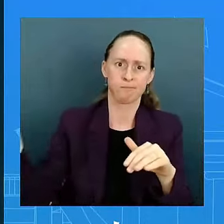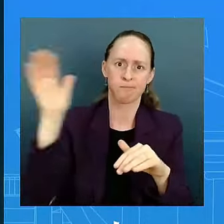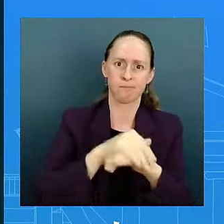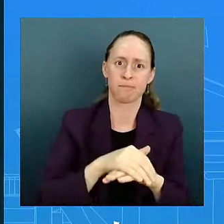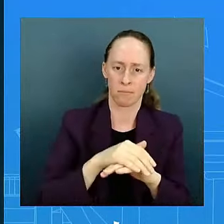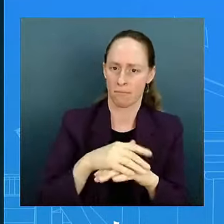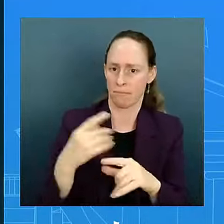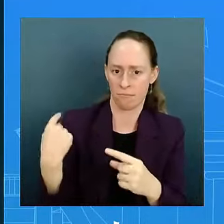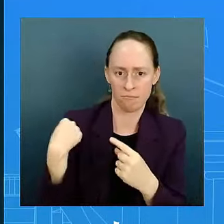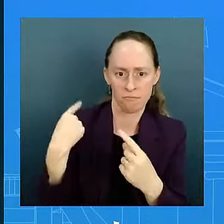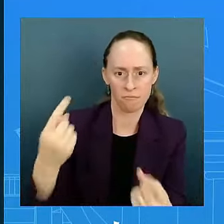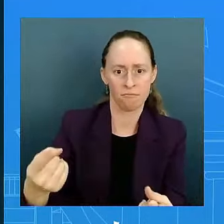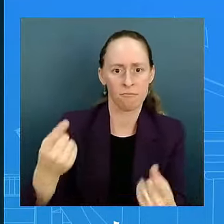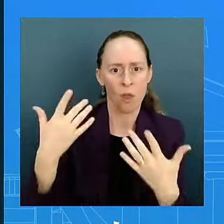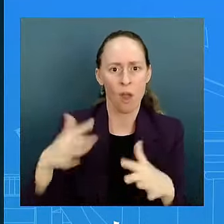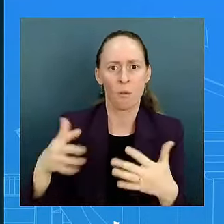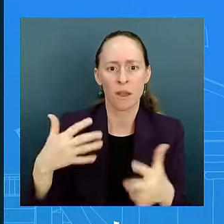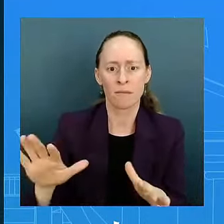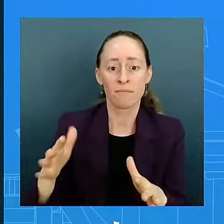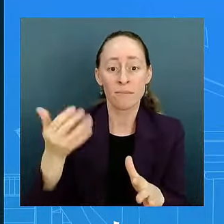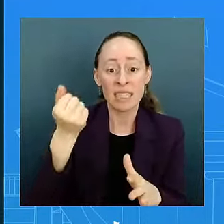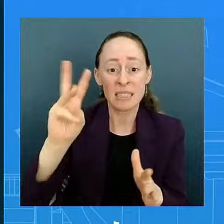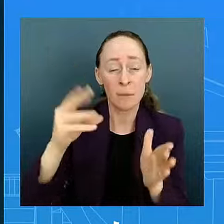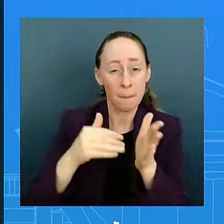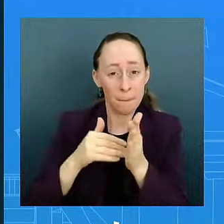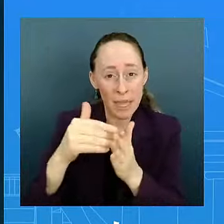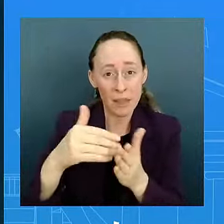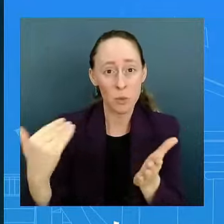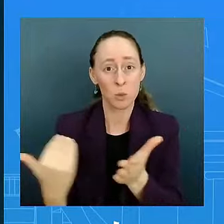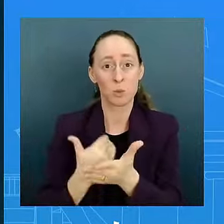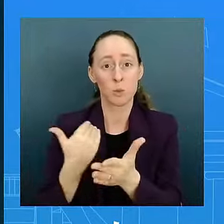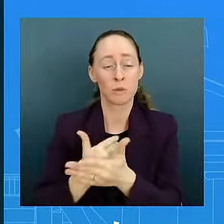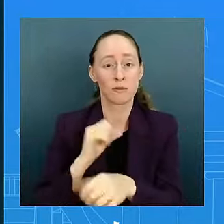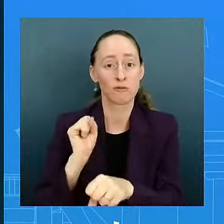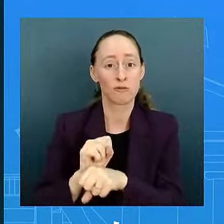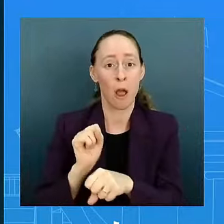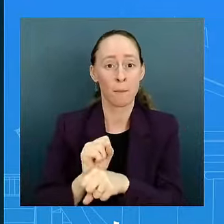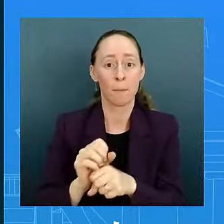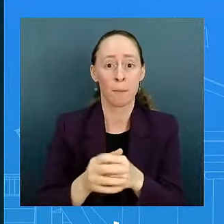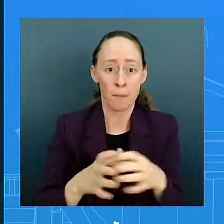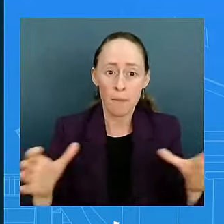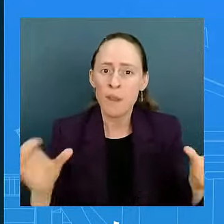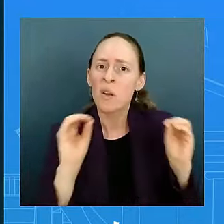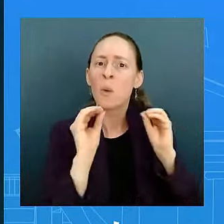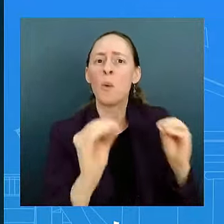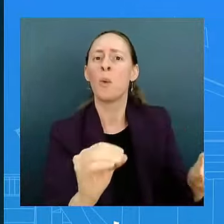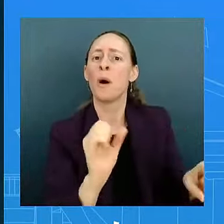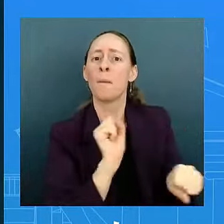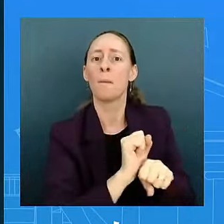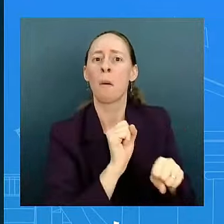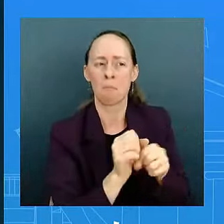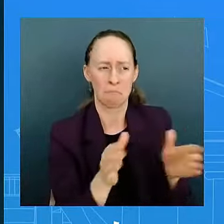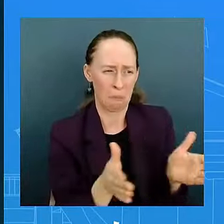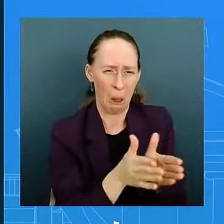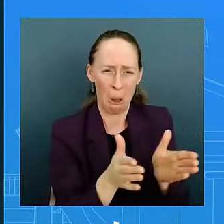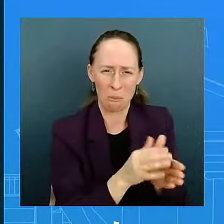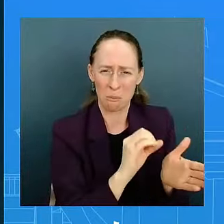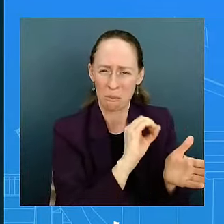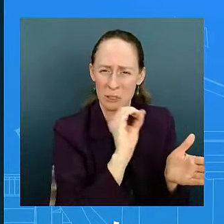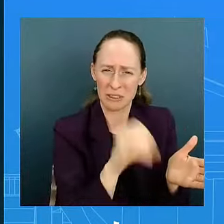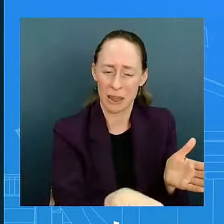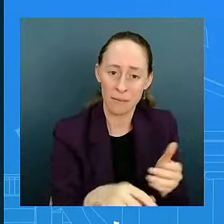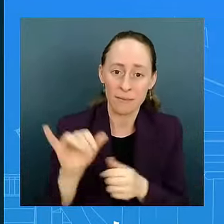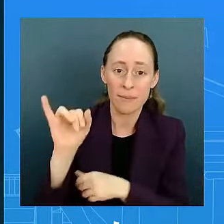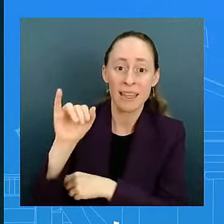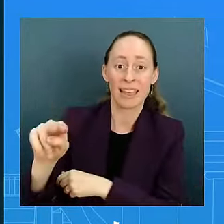lowest average unemployment, as I just mentioned, that we've seen, inflation down 2.5%. That's because of the work that this president has done. So